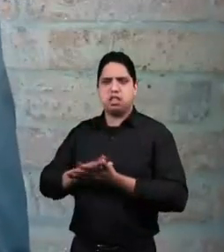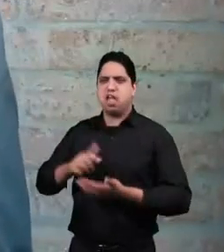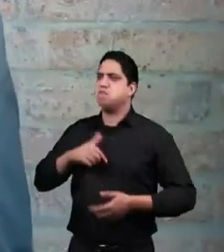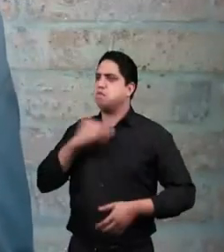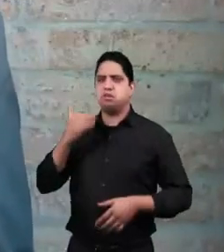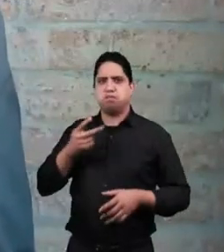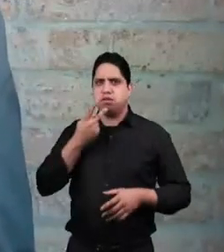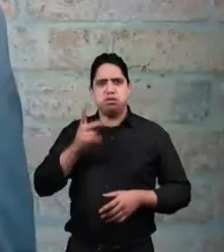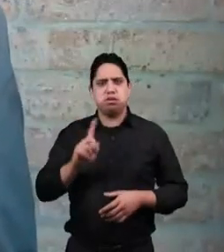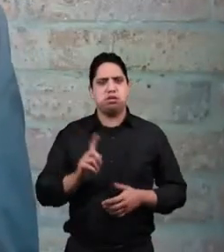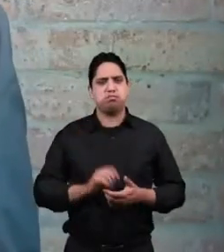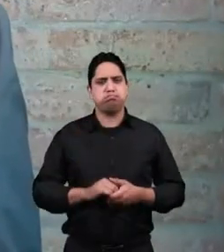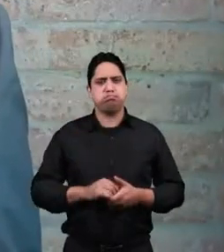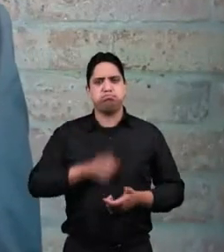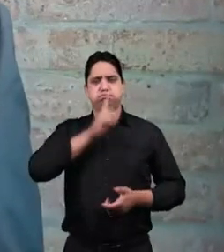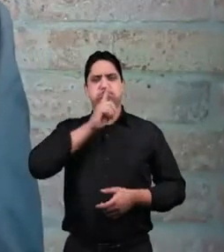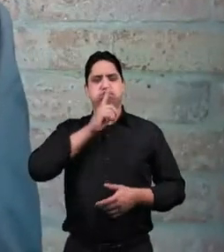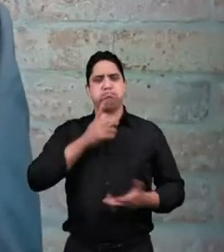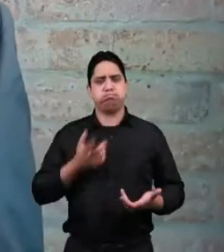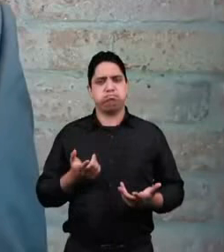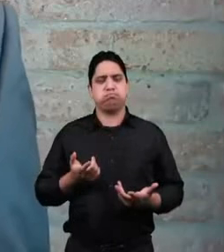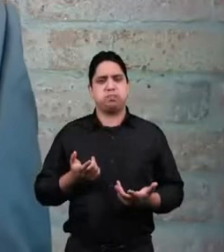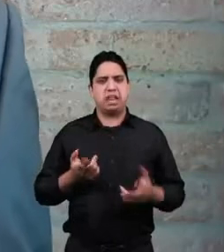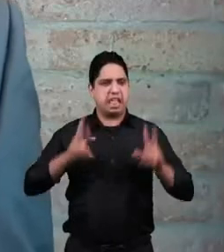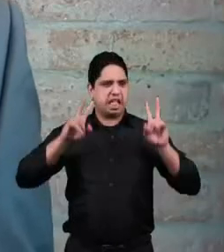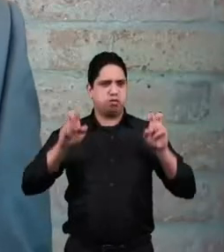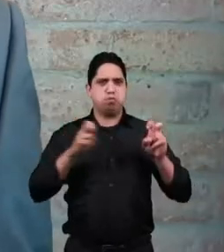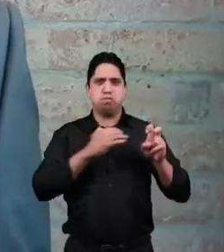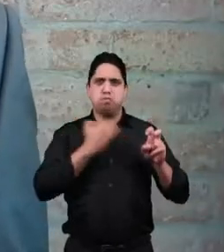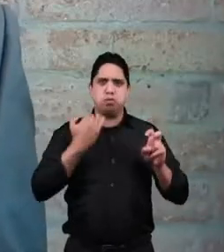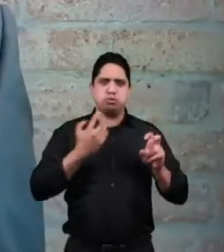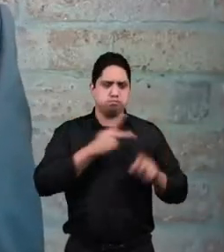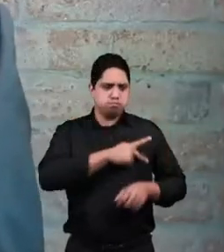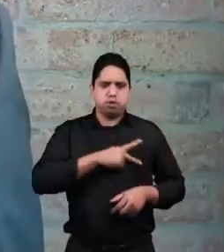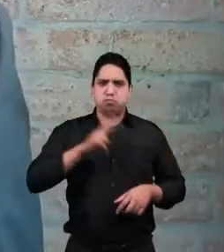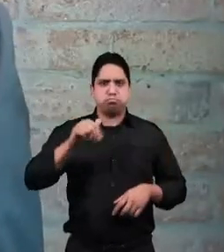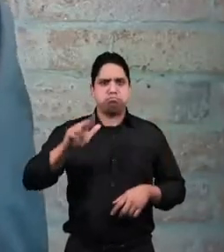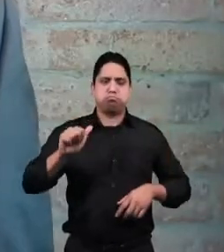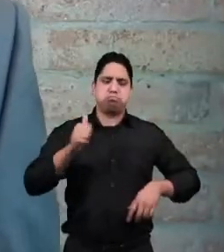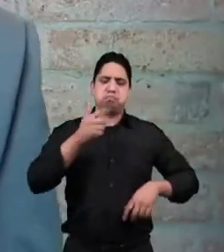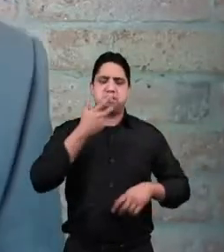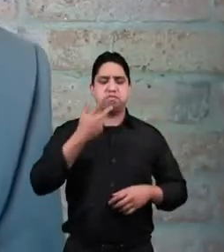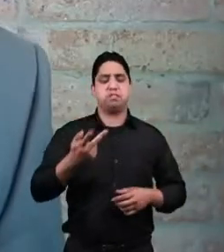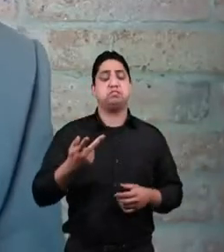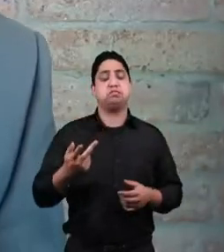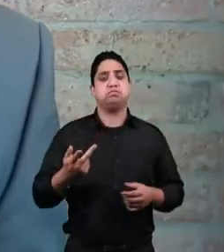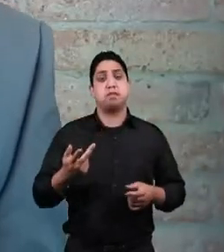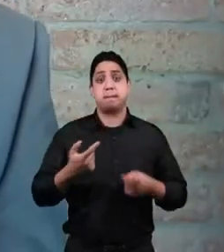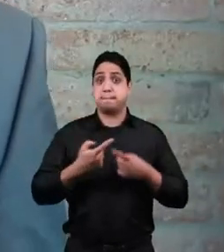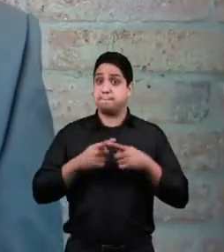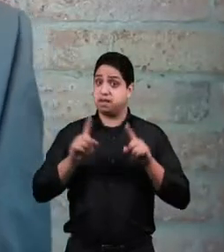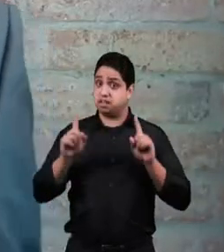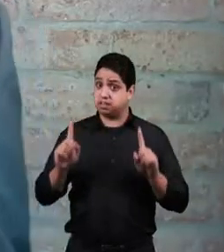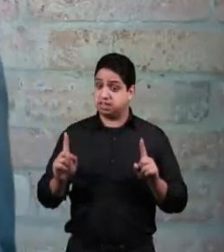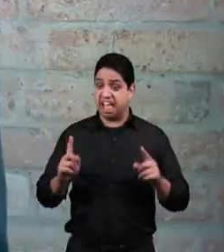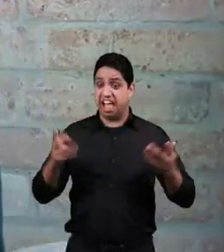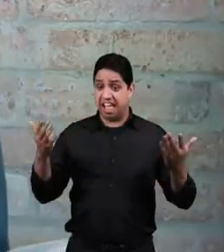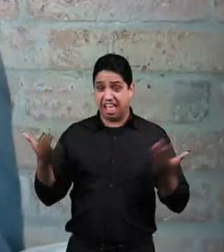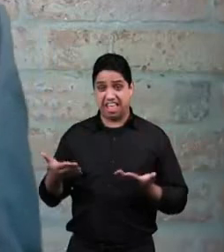Not even in that extreme situation Did he understand that it was his